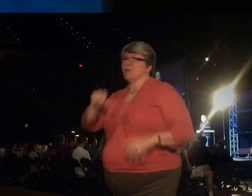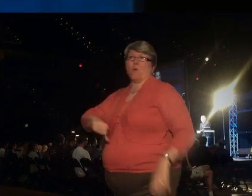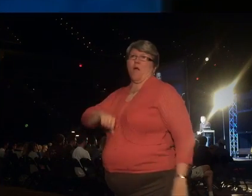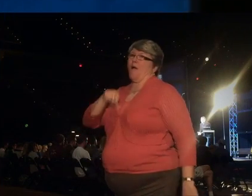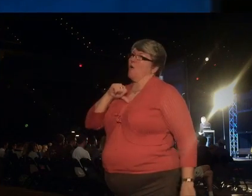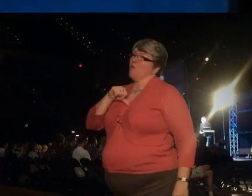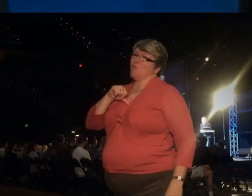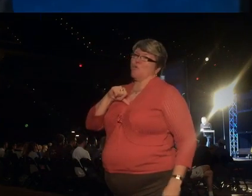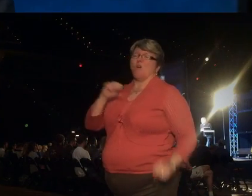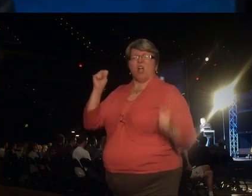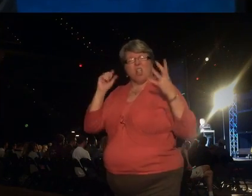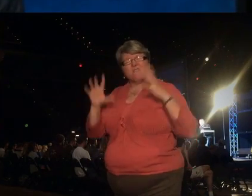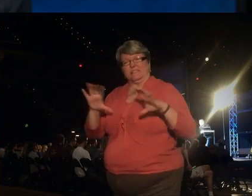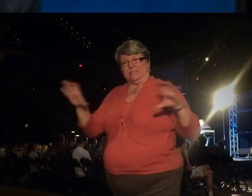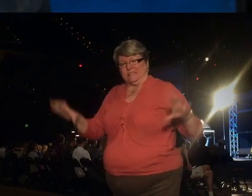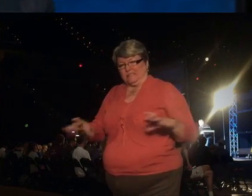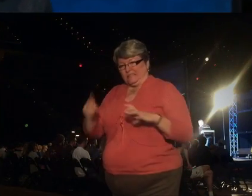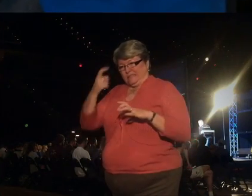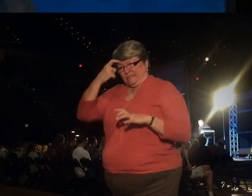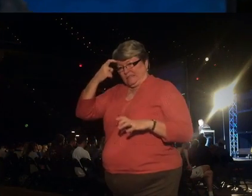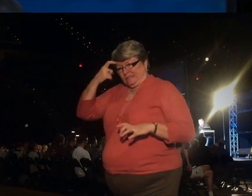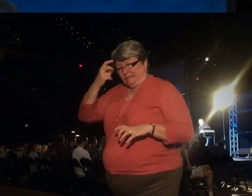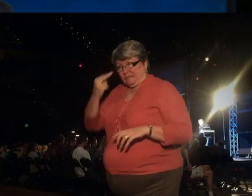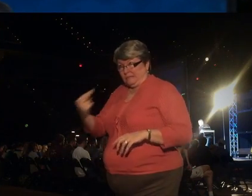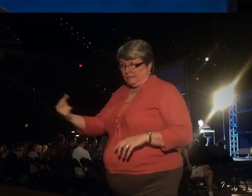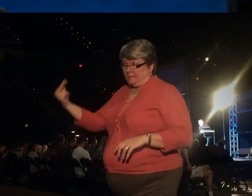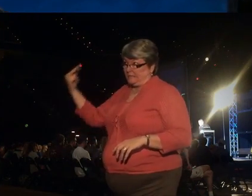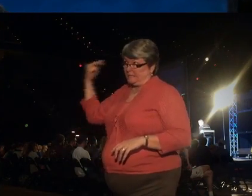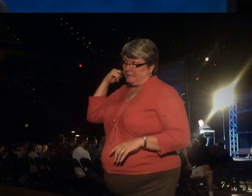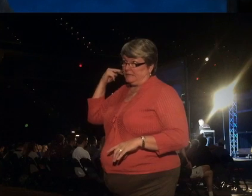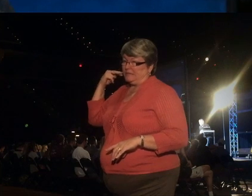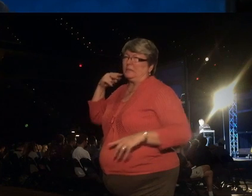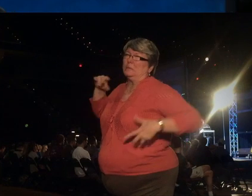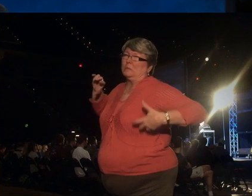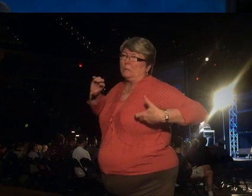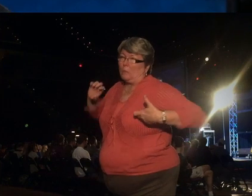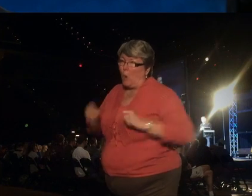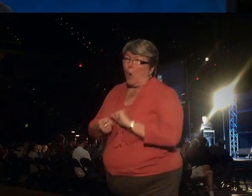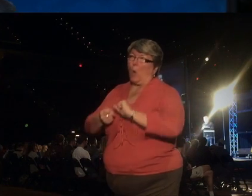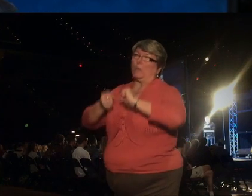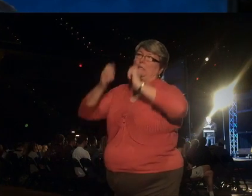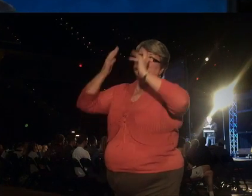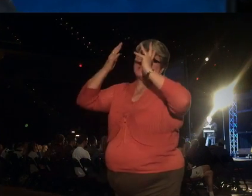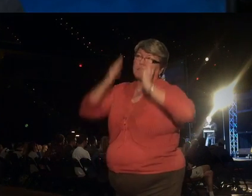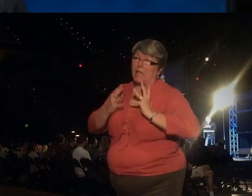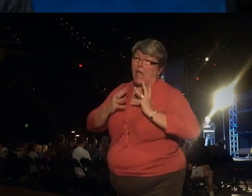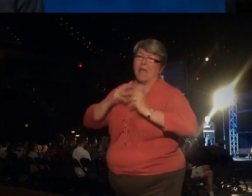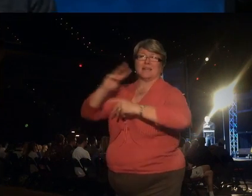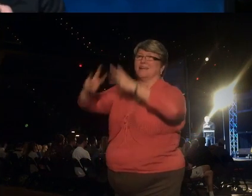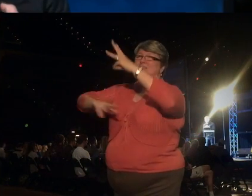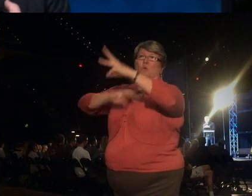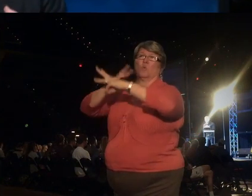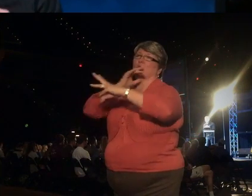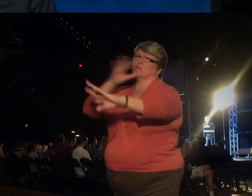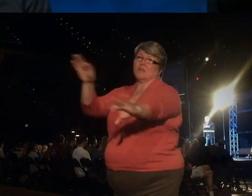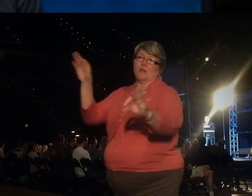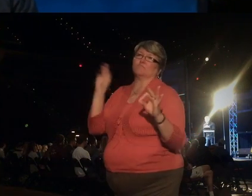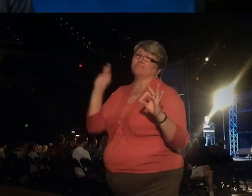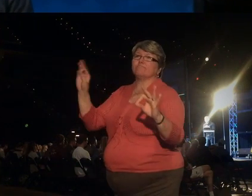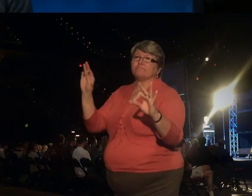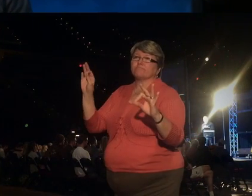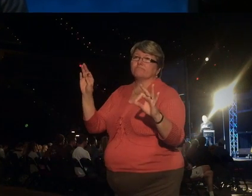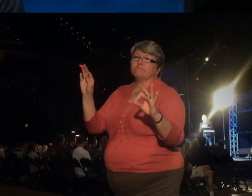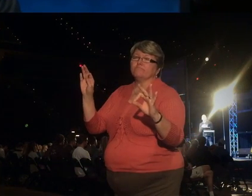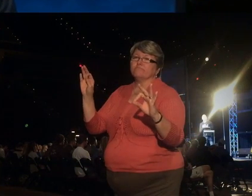things about us that are really broken and sad because the world is not what it should be. The Apostle